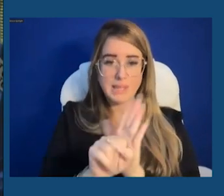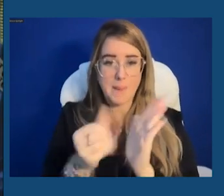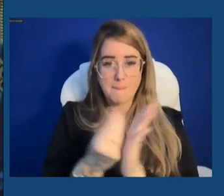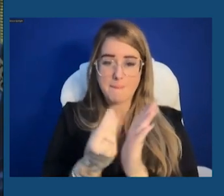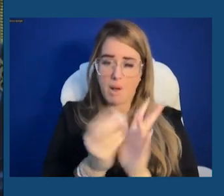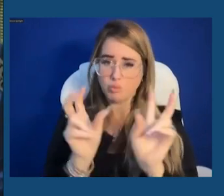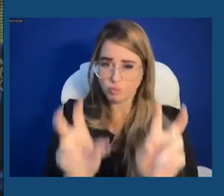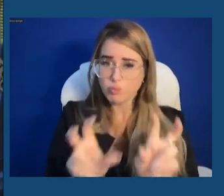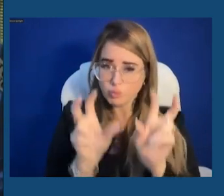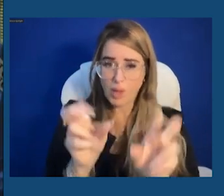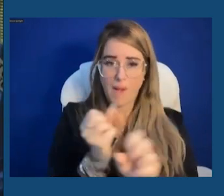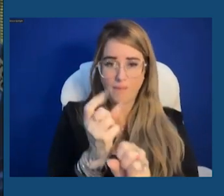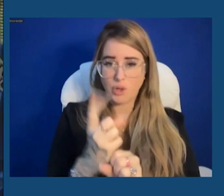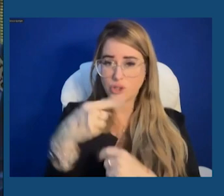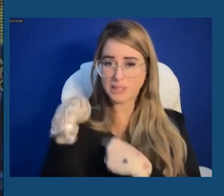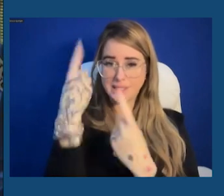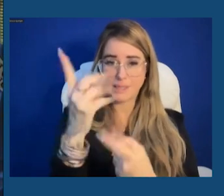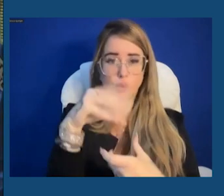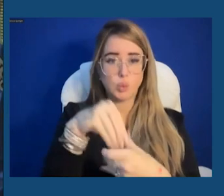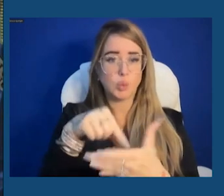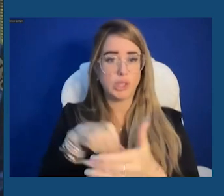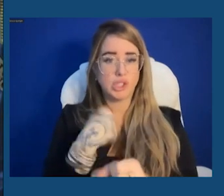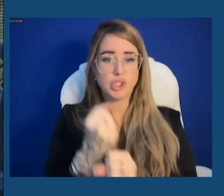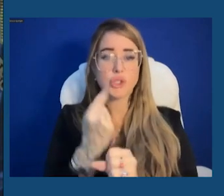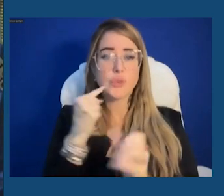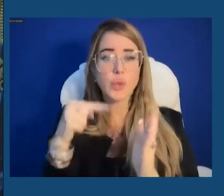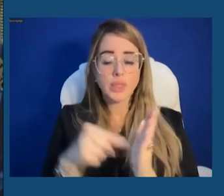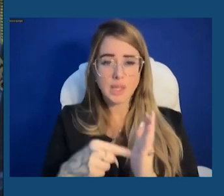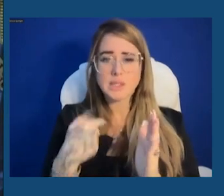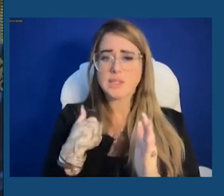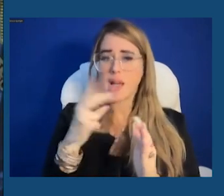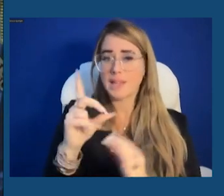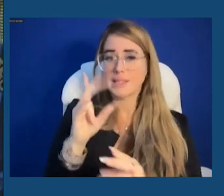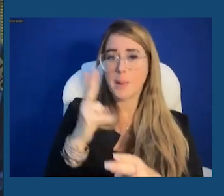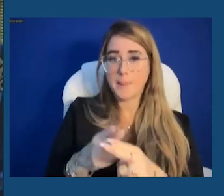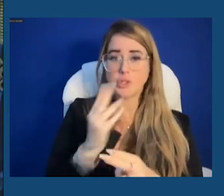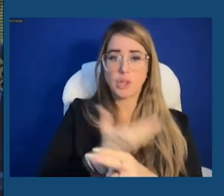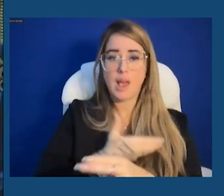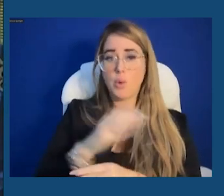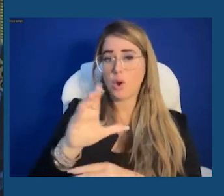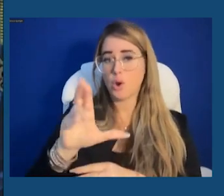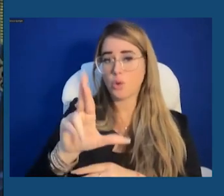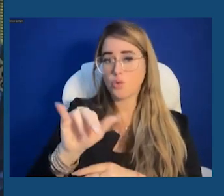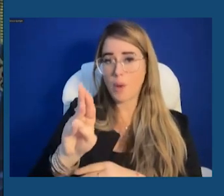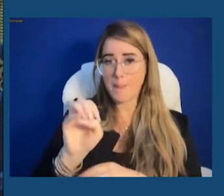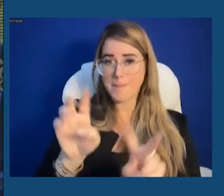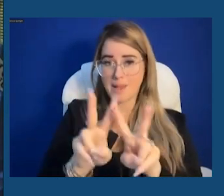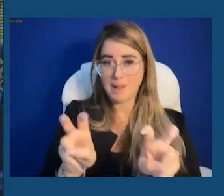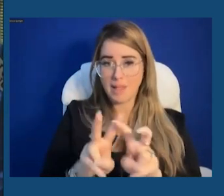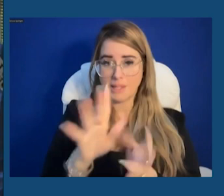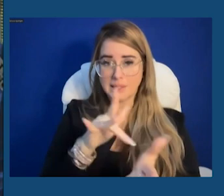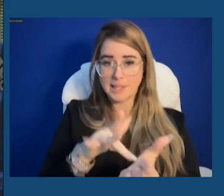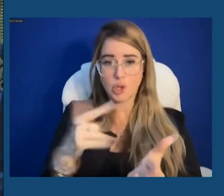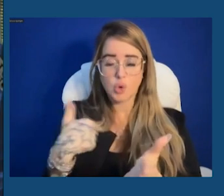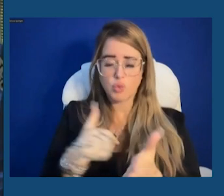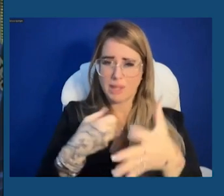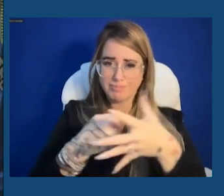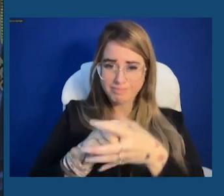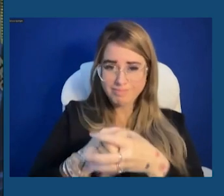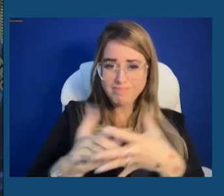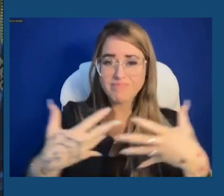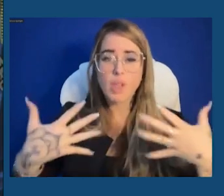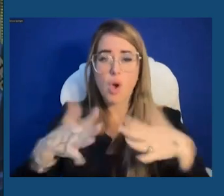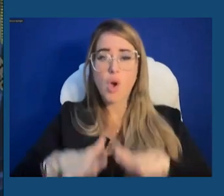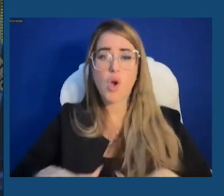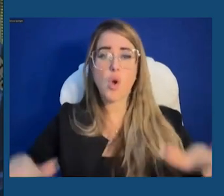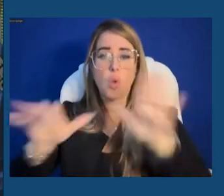every year, including this year, toward this. And I mentioned our crime analysis centers. We expanded them to be all throughout the state now, and we've